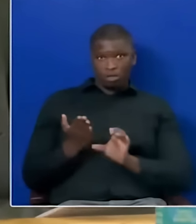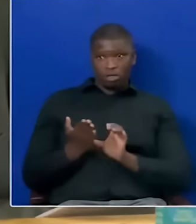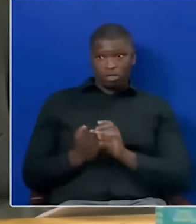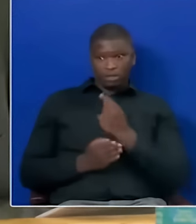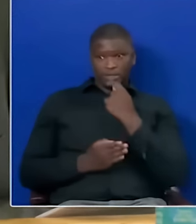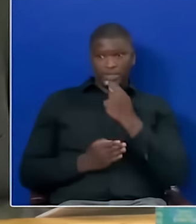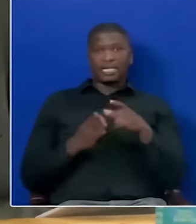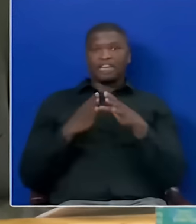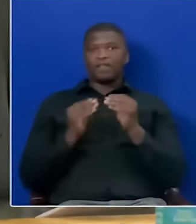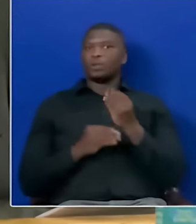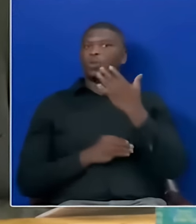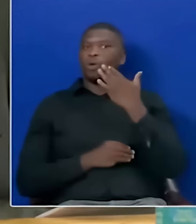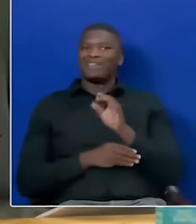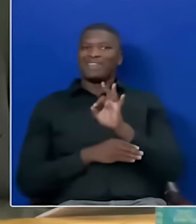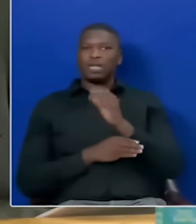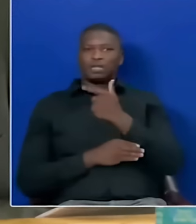2024 by